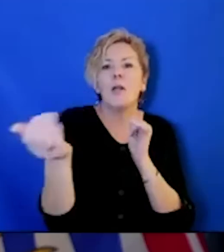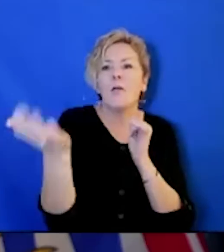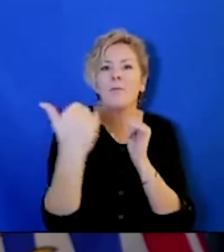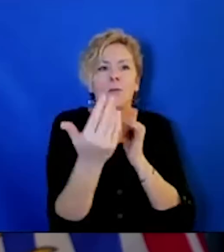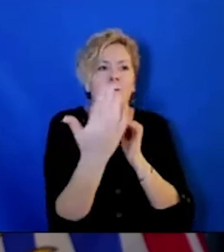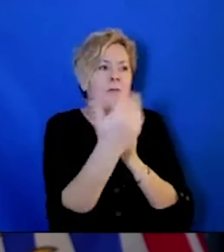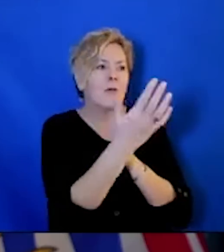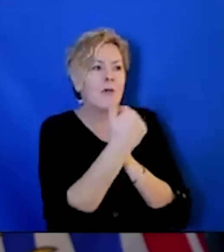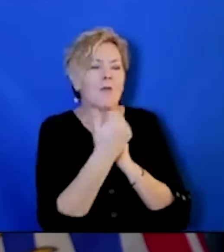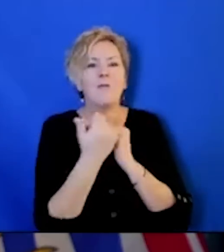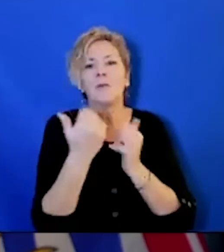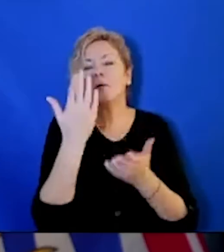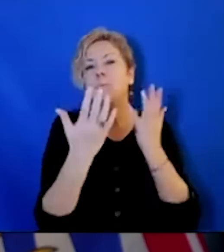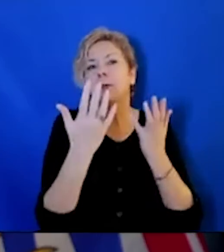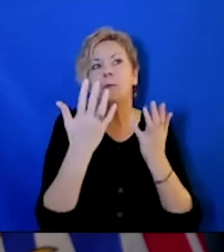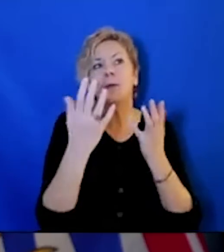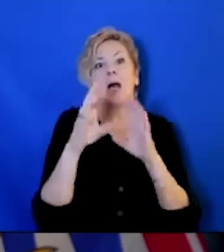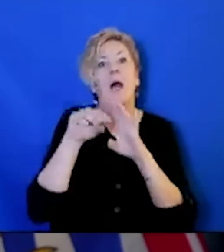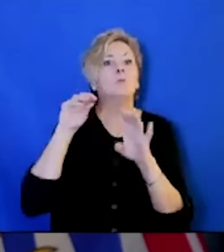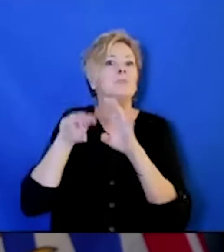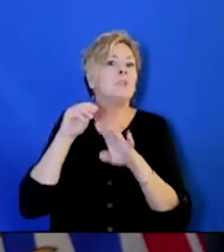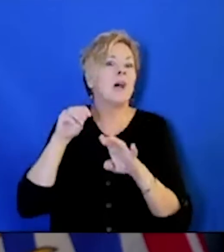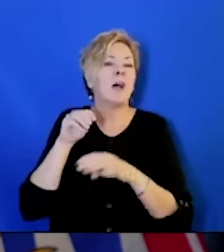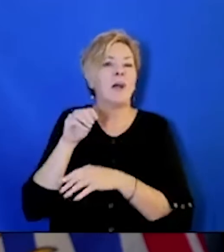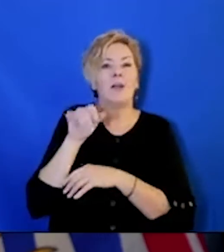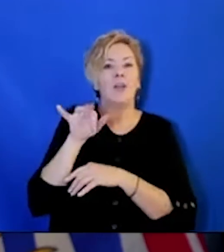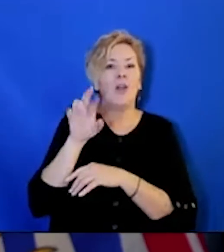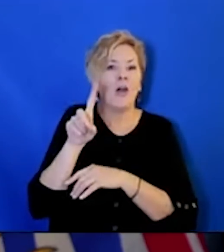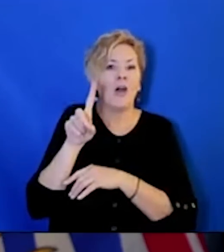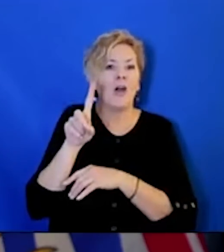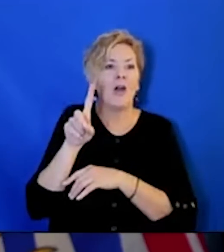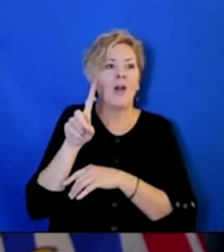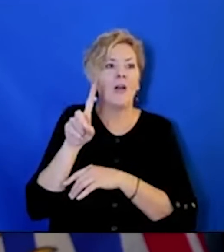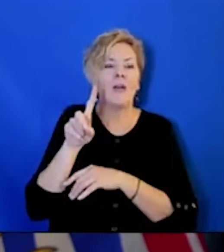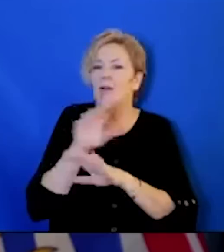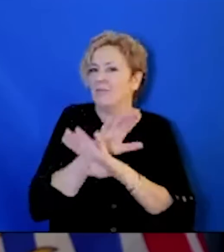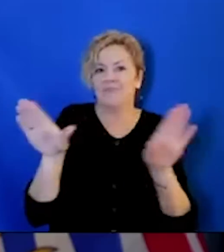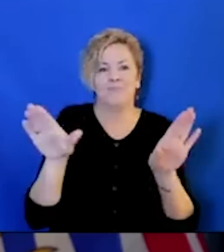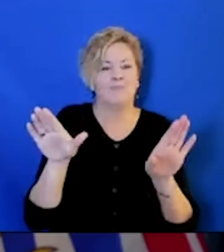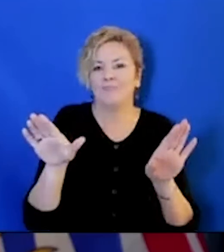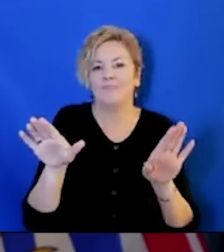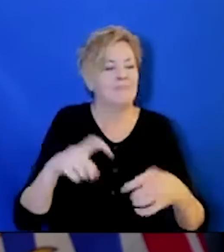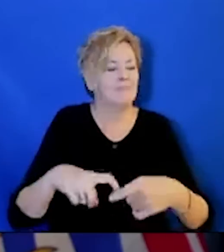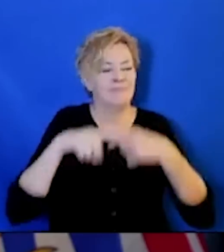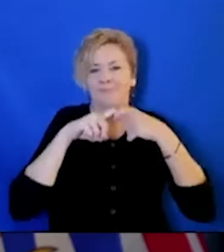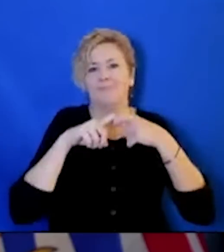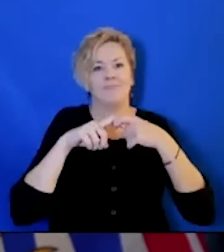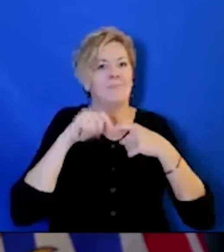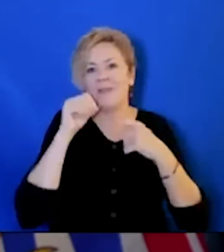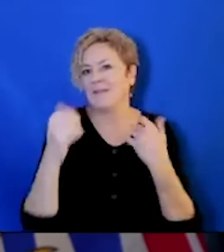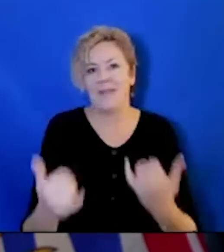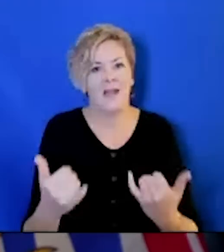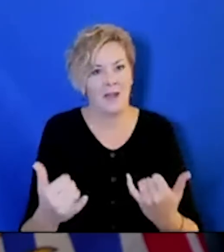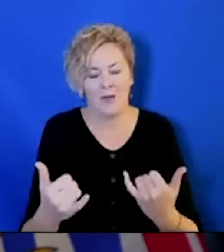are seeing that that is a situation where this virus is taking advantage and is being transmitted. So don't have